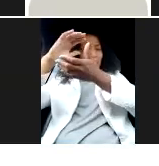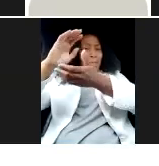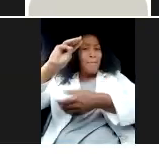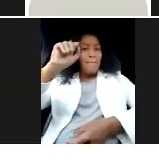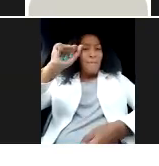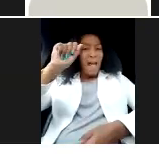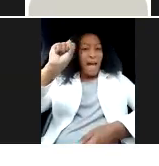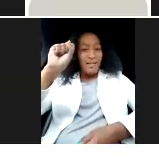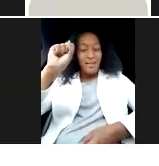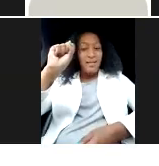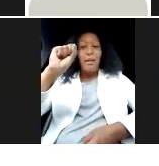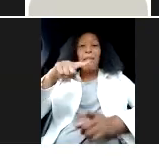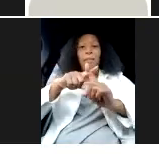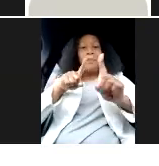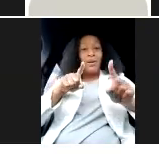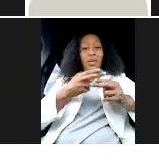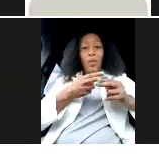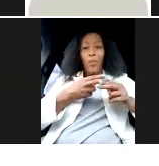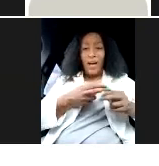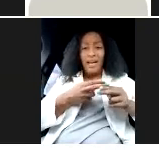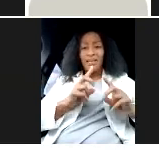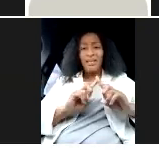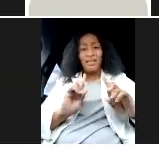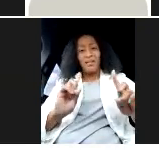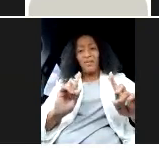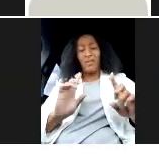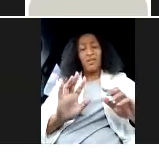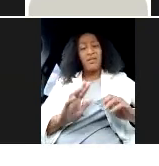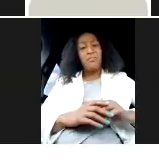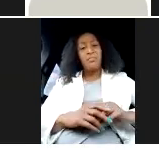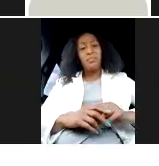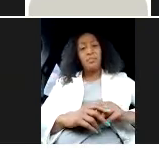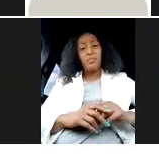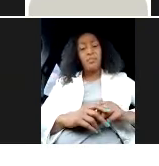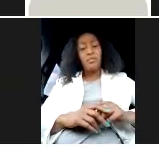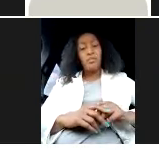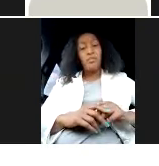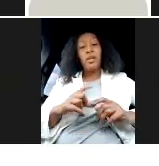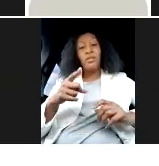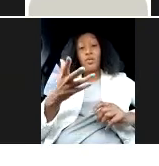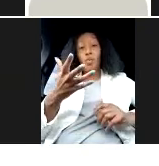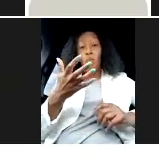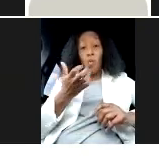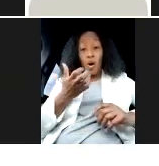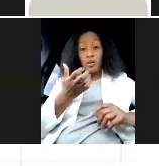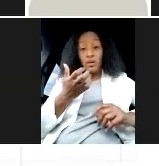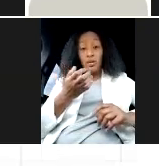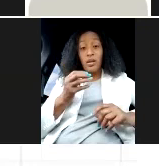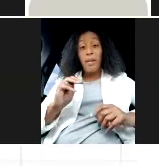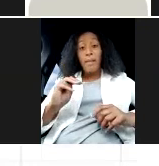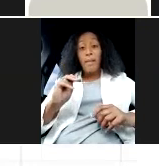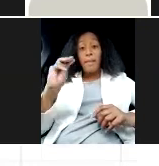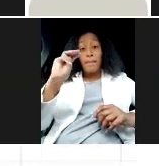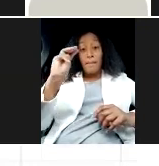but we'll live with that. Okay. So if we want to get the mass, go back and take a look at